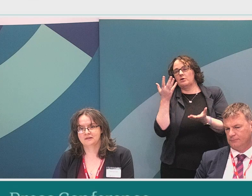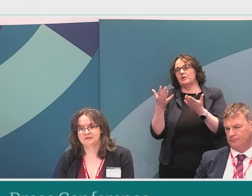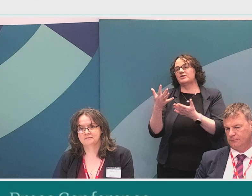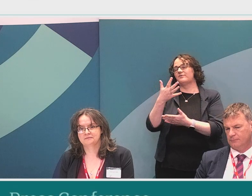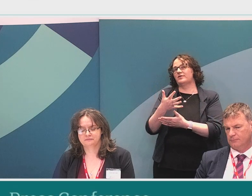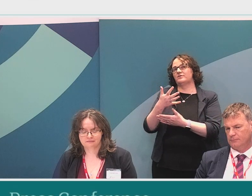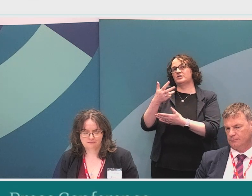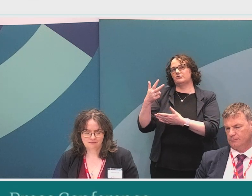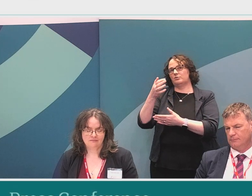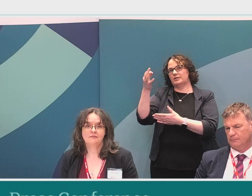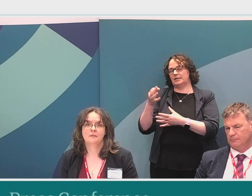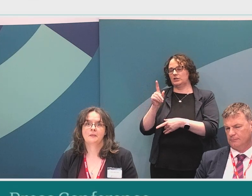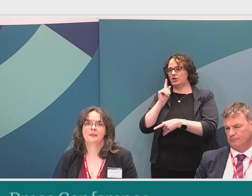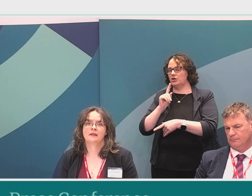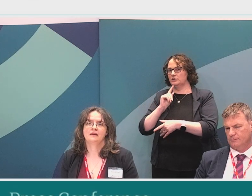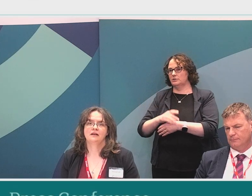females.